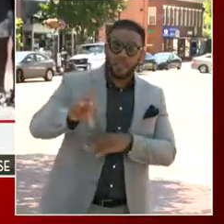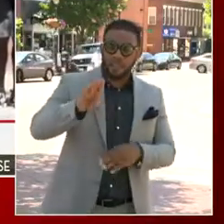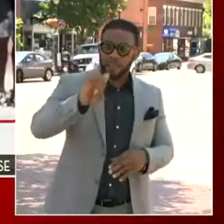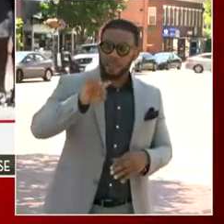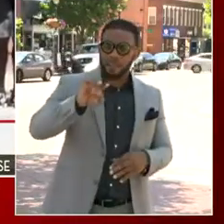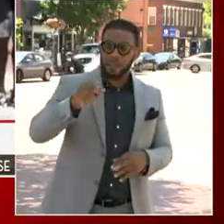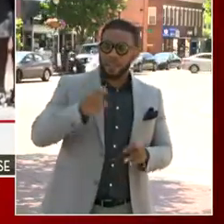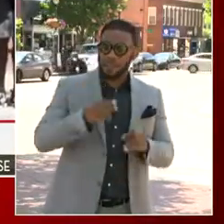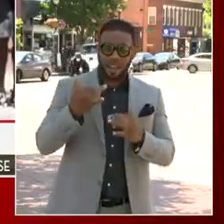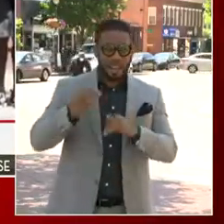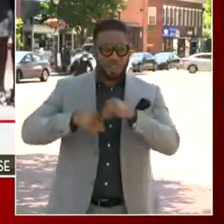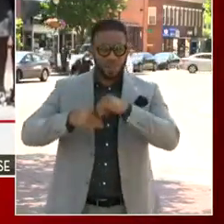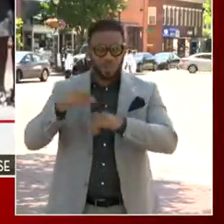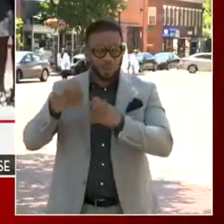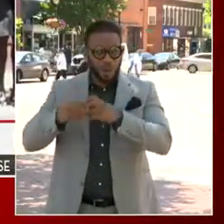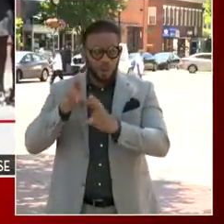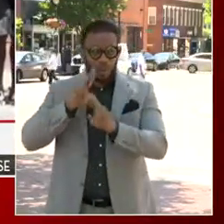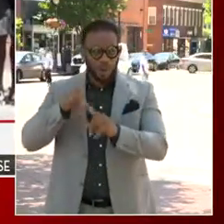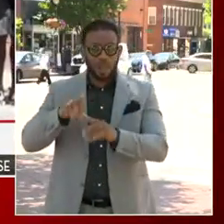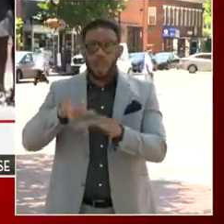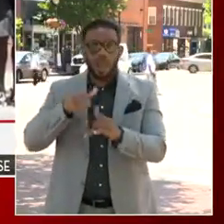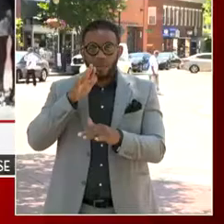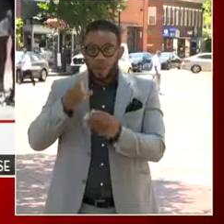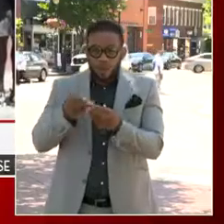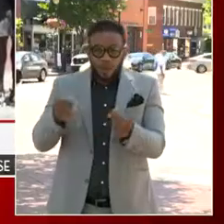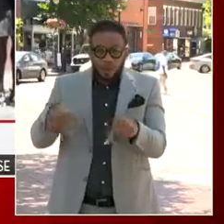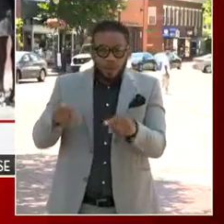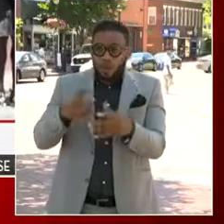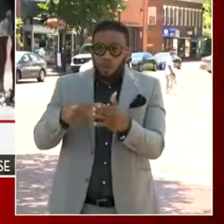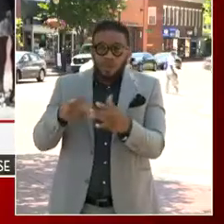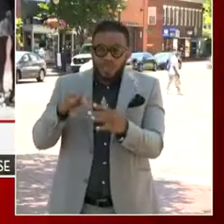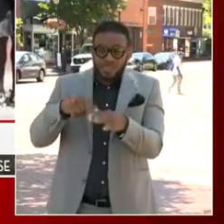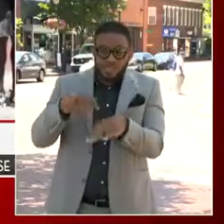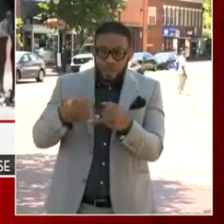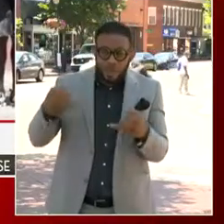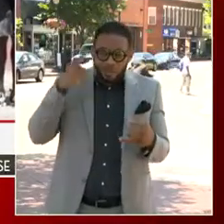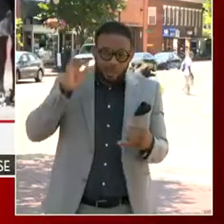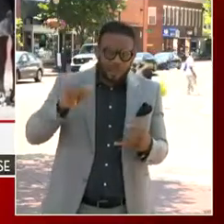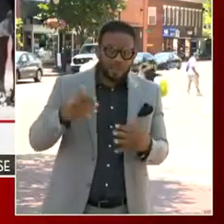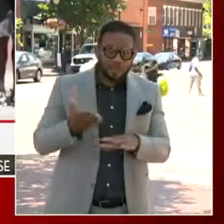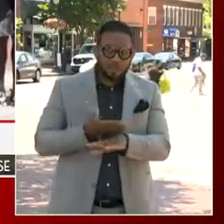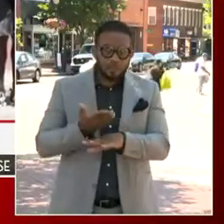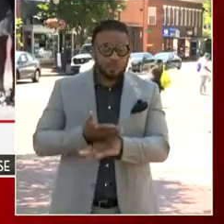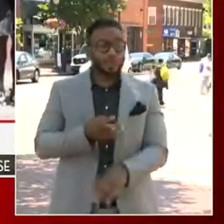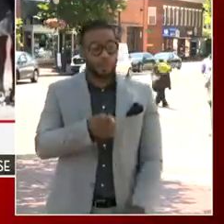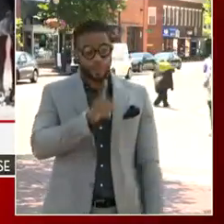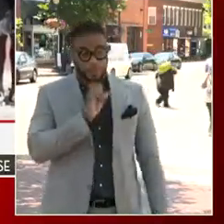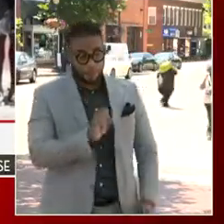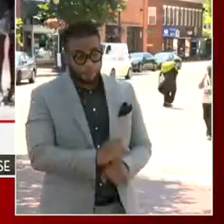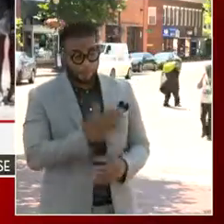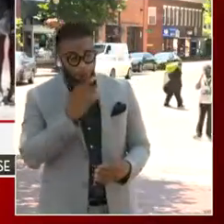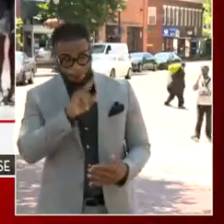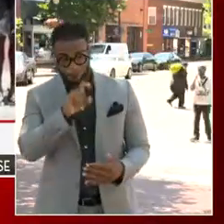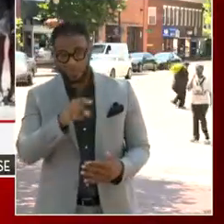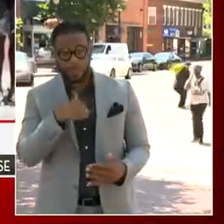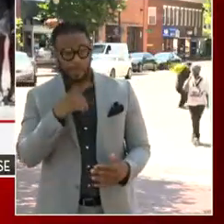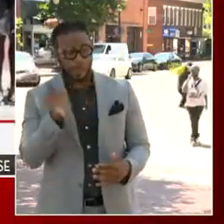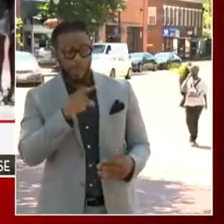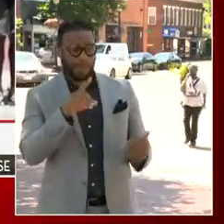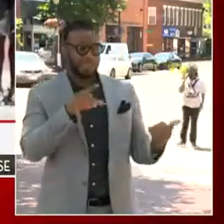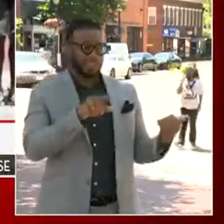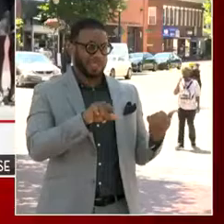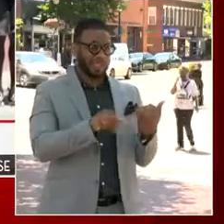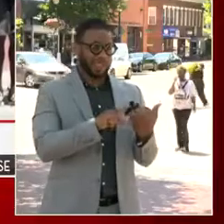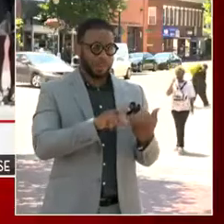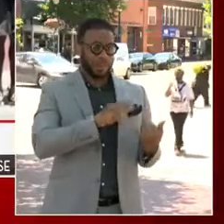lot of structural problems reported there. Yep. How will this remedy those, and what's the timeline for that modernization? Actually, I'm going to ask Deputy